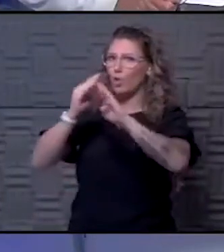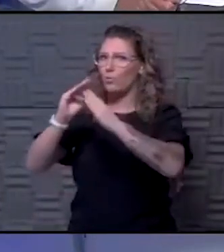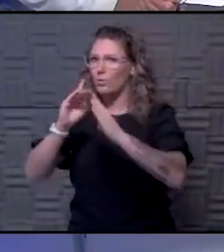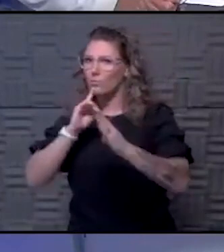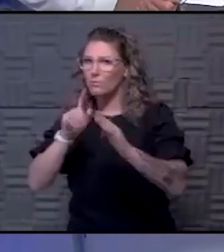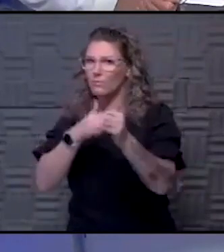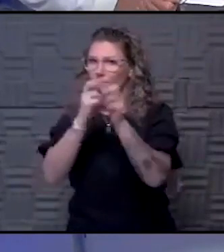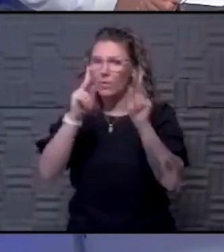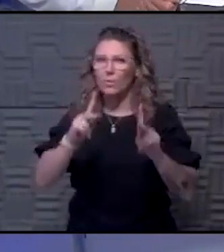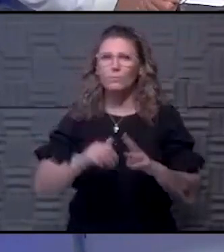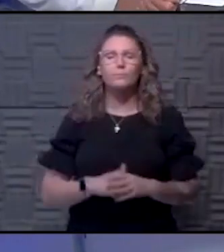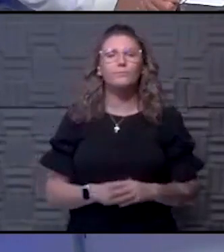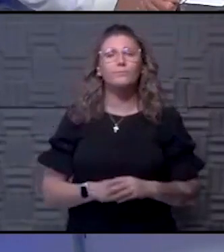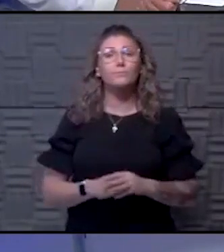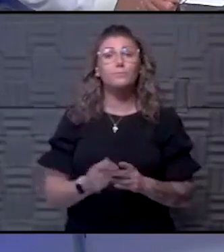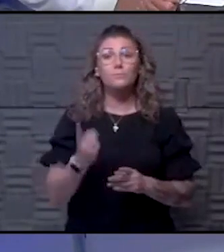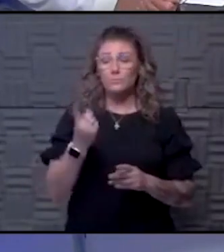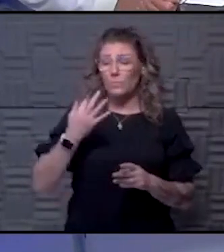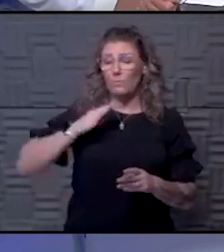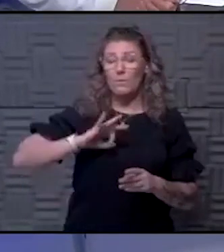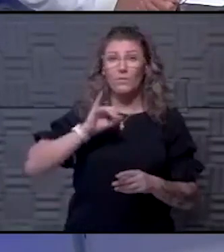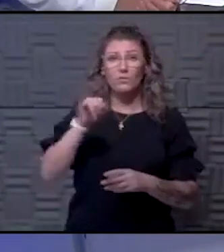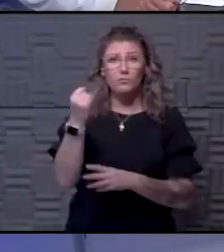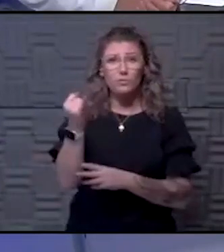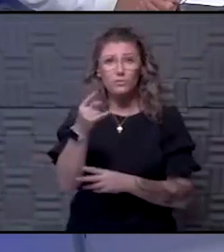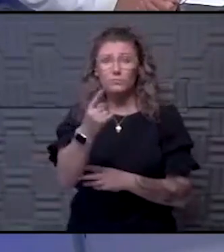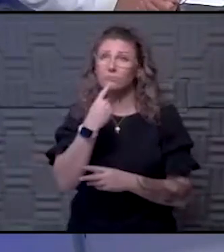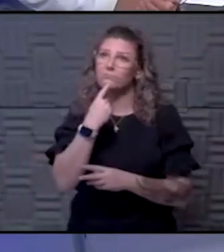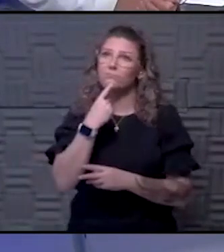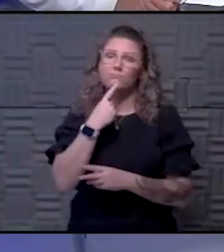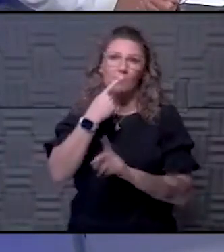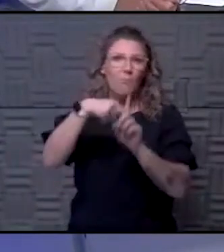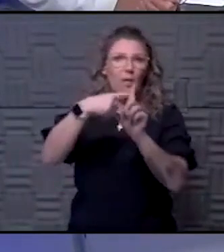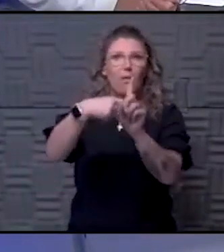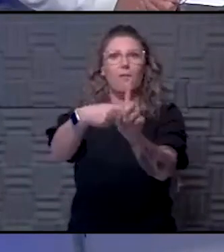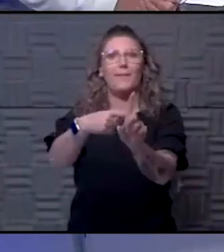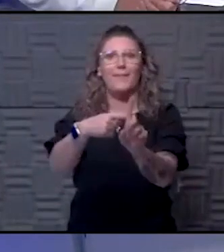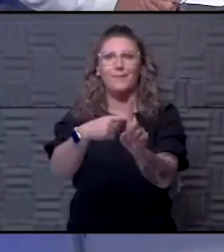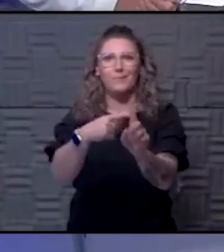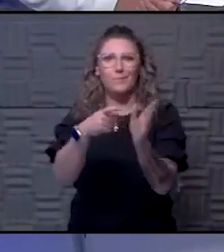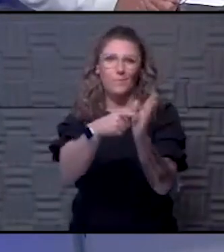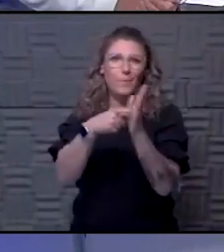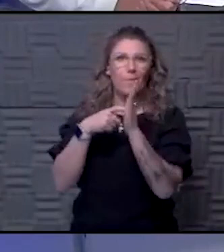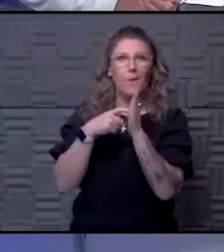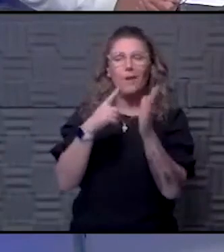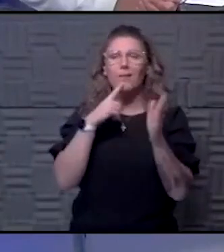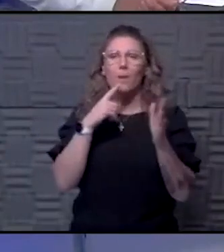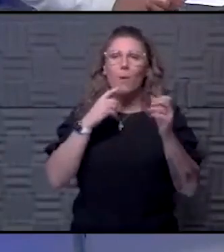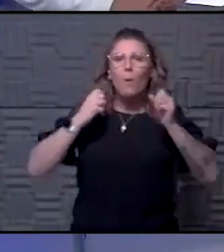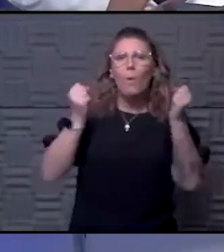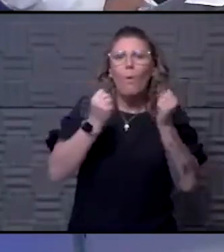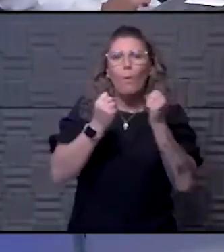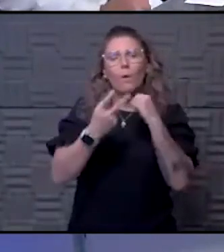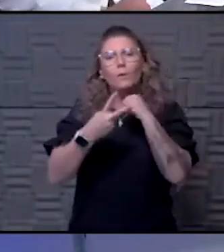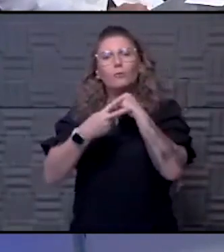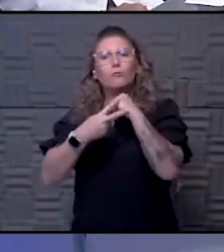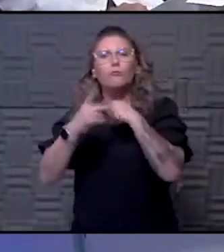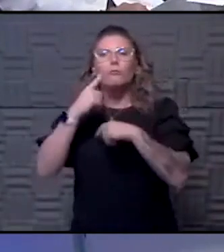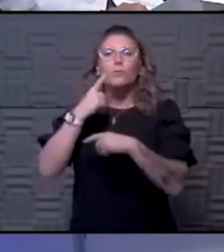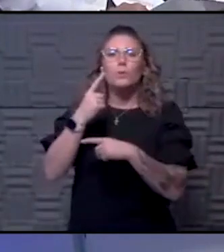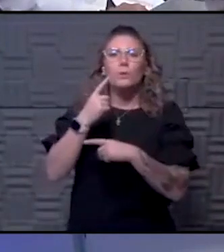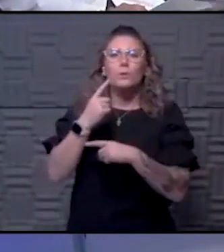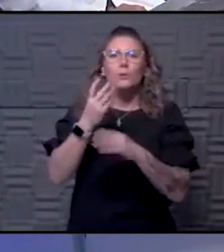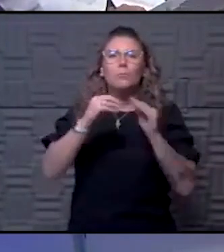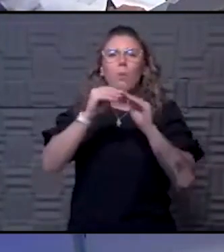follow-up. One of the benefits of J&J, as you guys have said for months, is that it doesn't require the ultra-cold storage, can go to more rural areas. Is